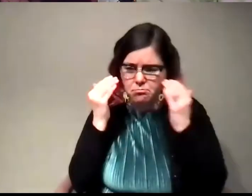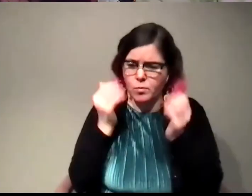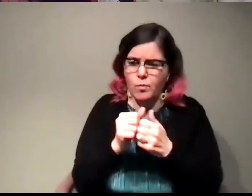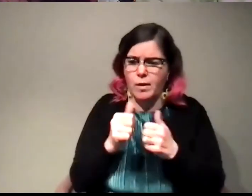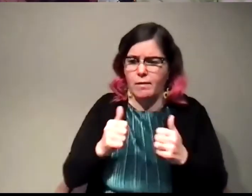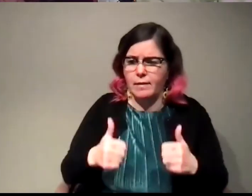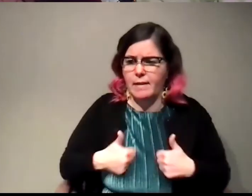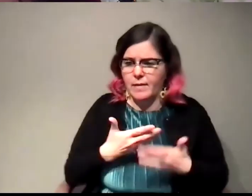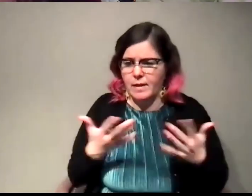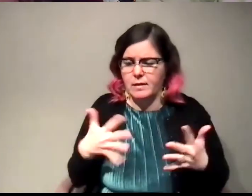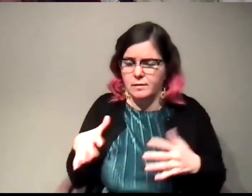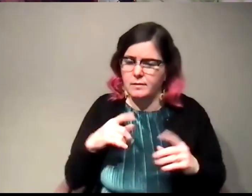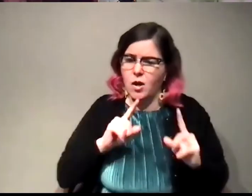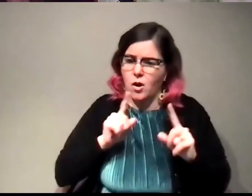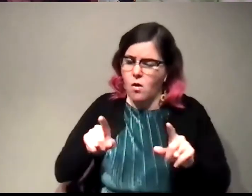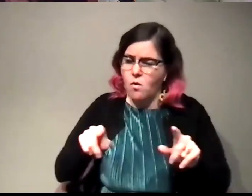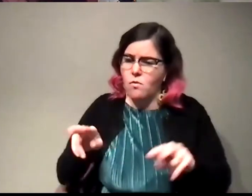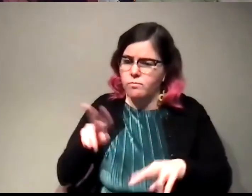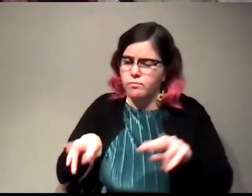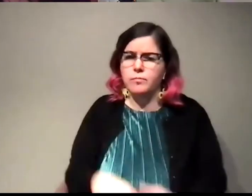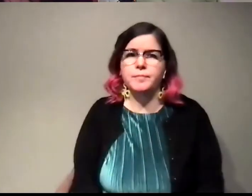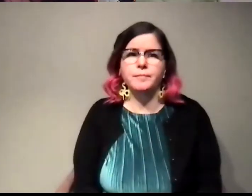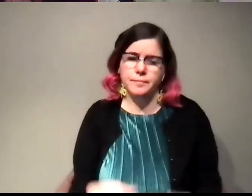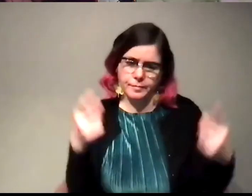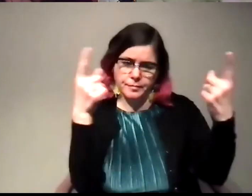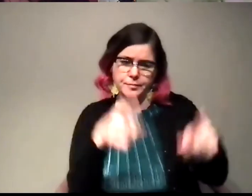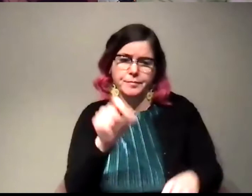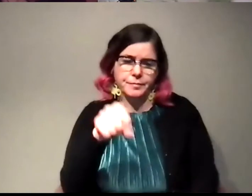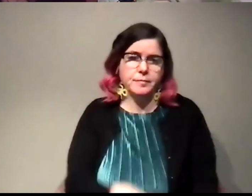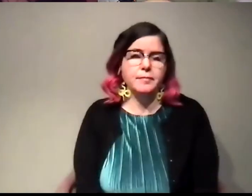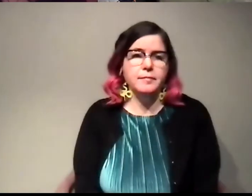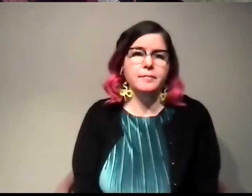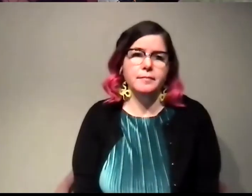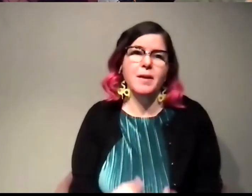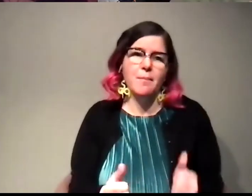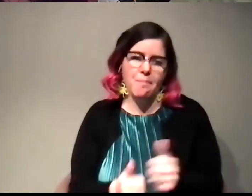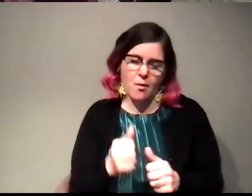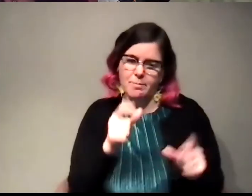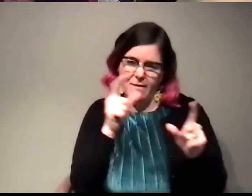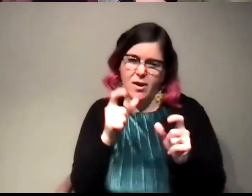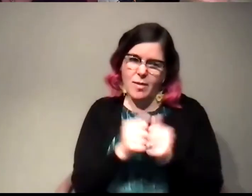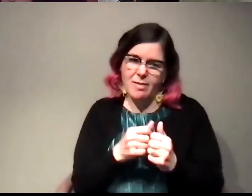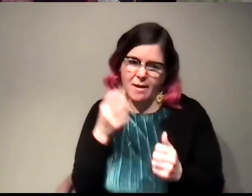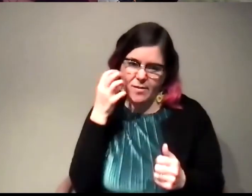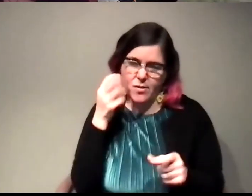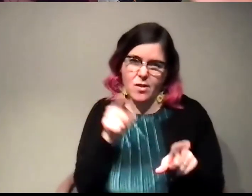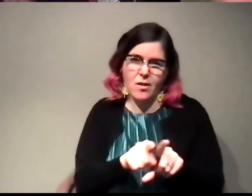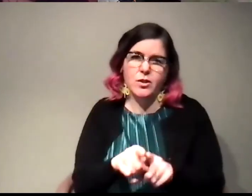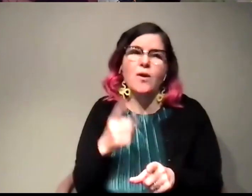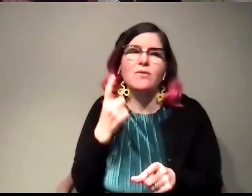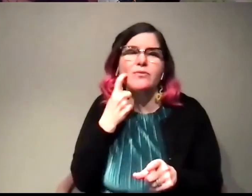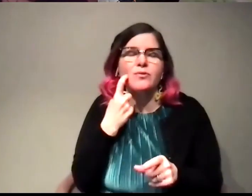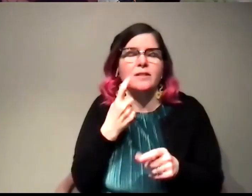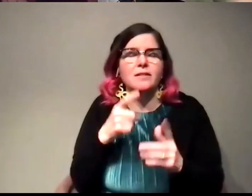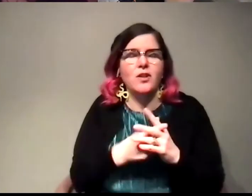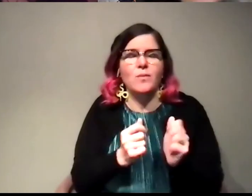where they're going to be, stuff like that. For sure. Co-sign that for sure. Most of my photography is also with my phone. I only recently started getting into the